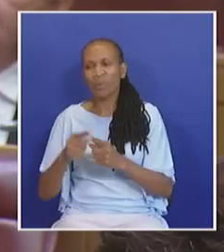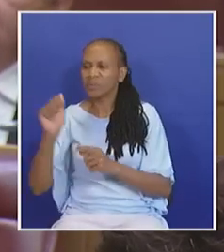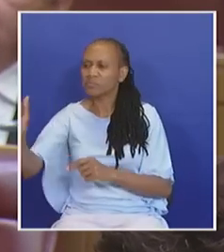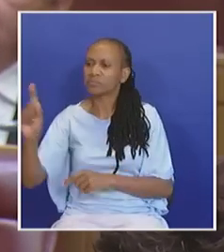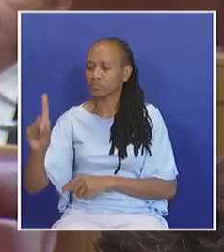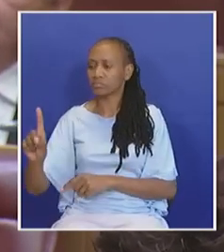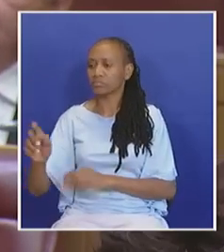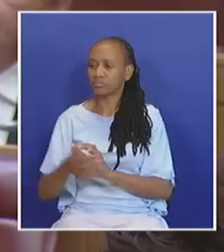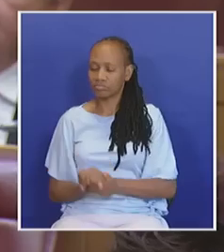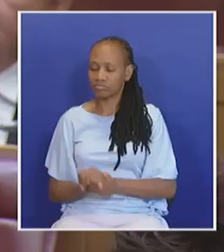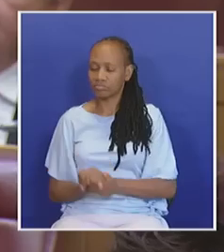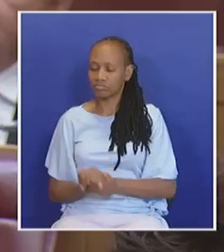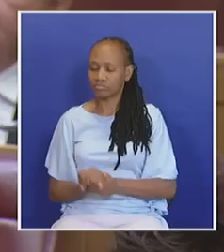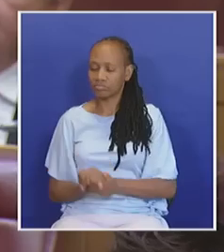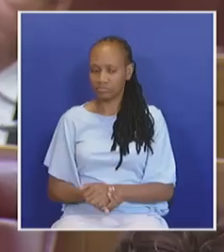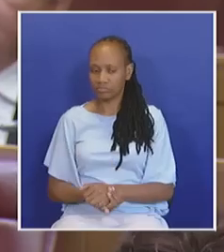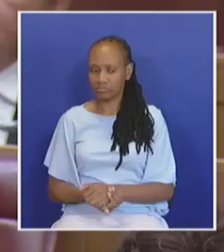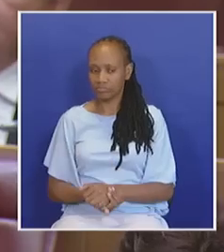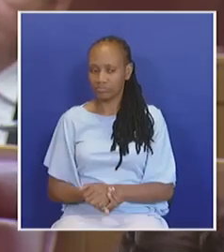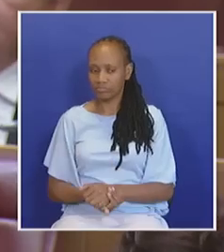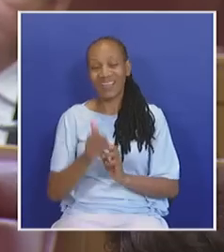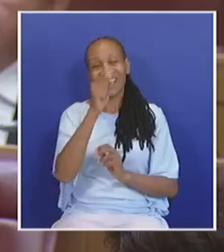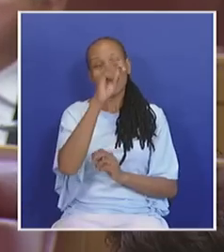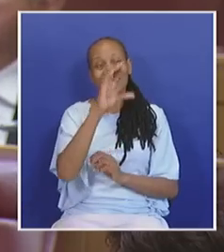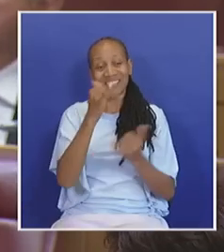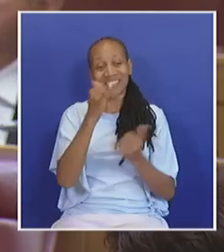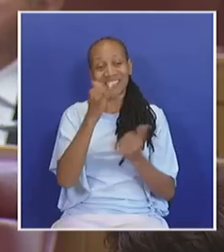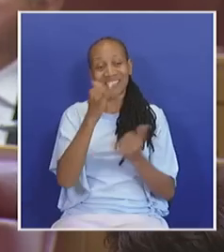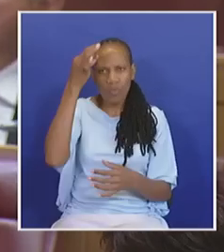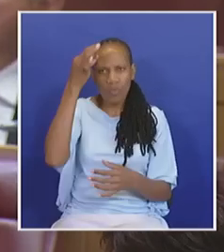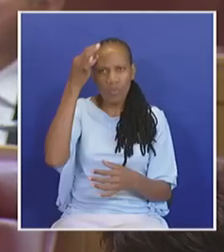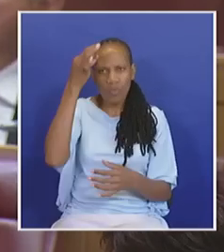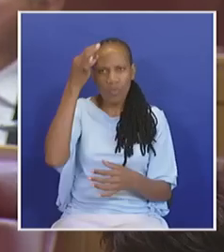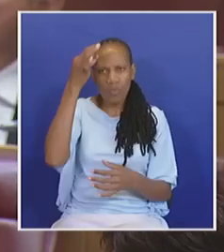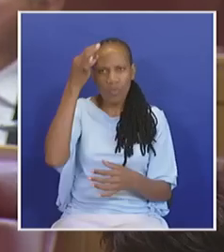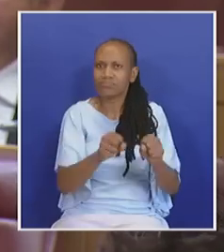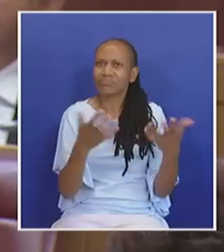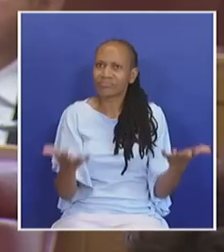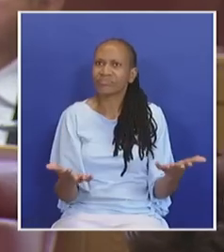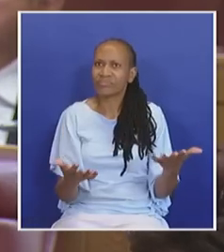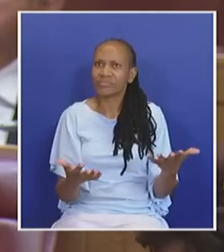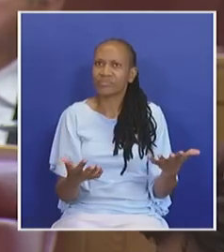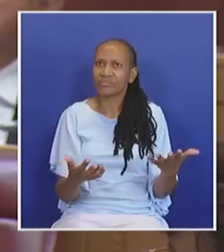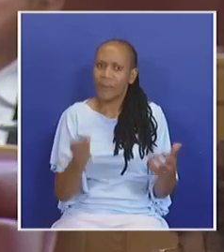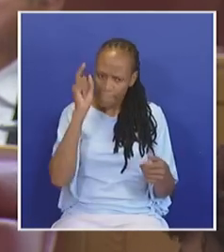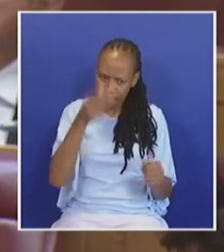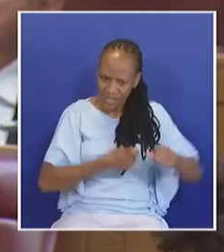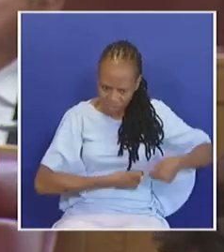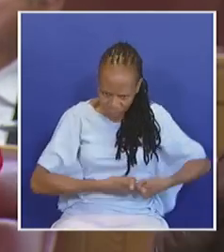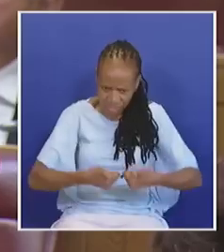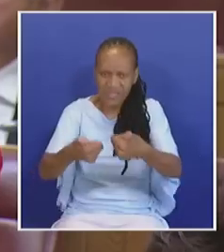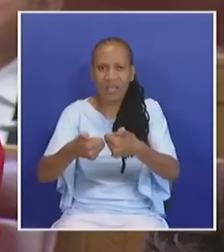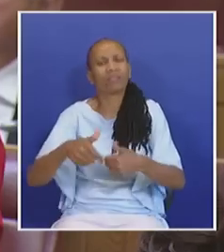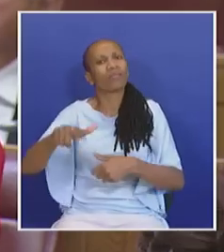point of order is that the ANC is in government. It must legislate the return of land, not the